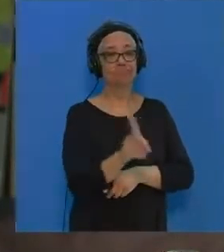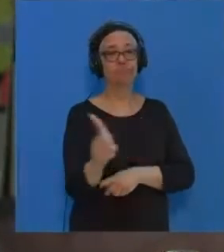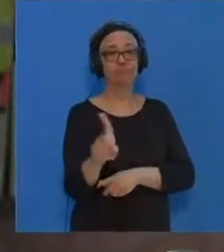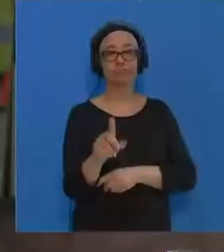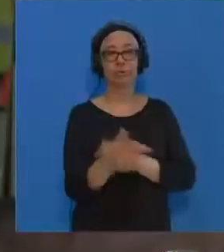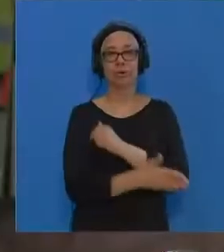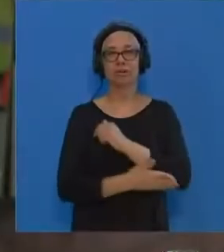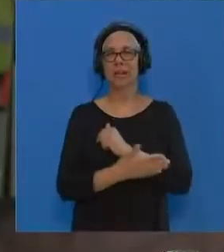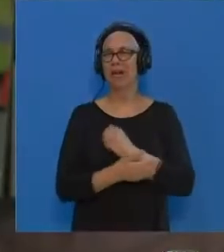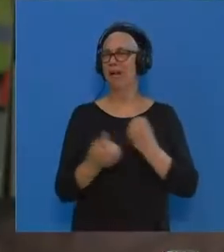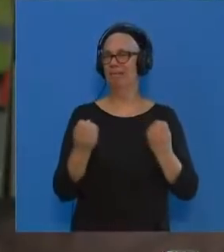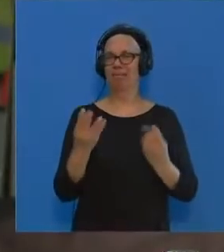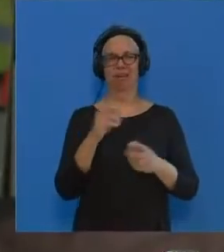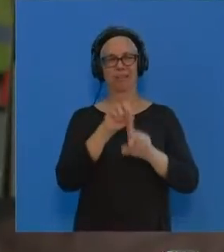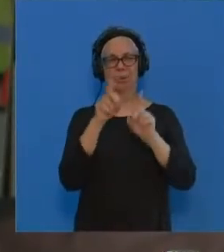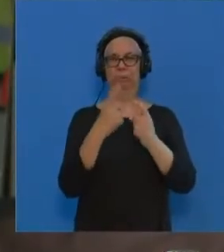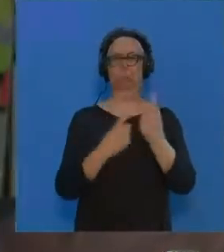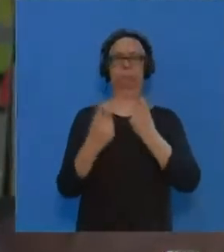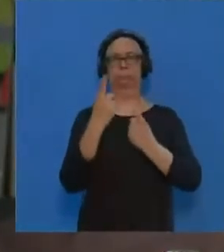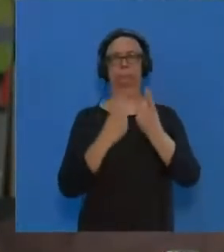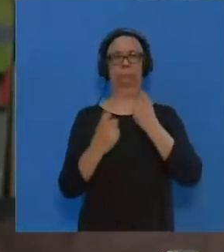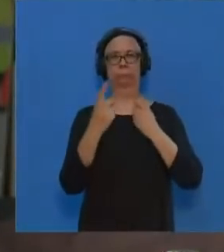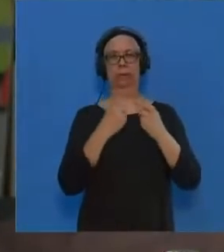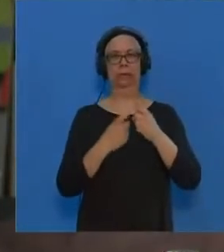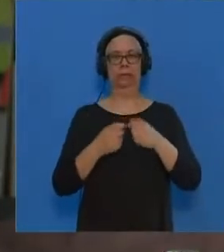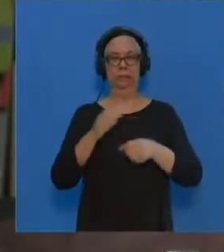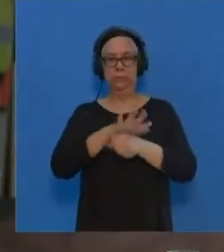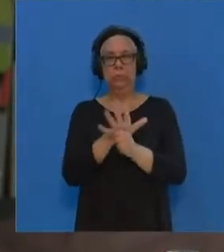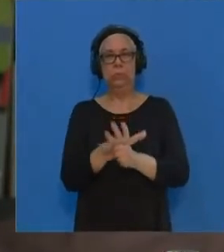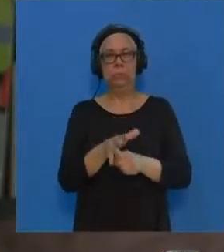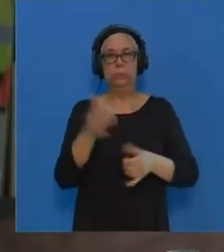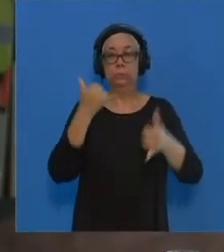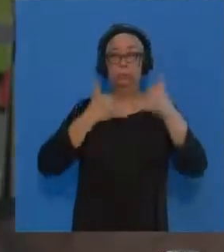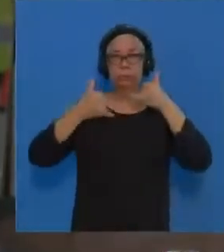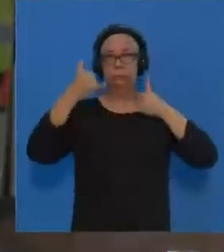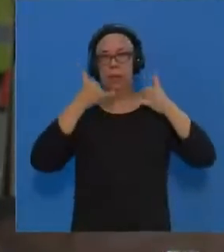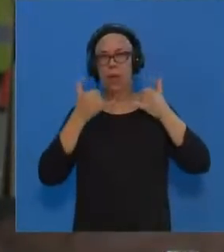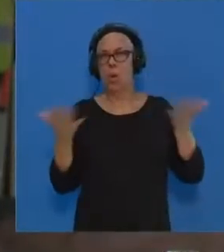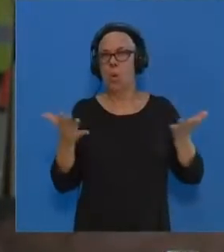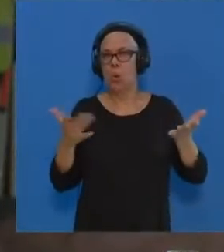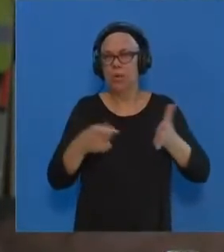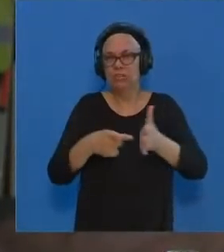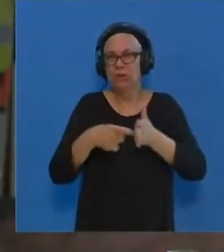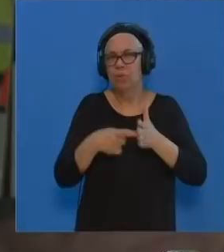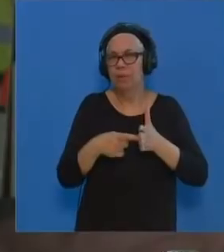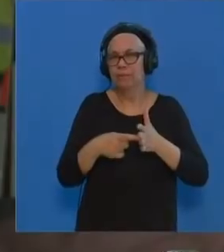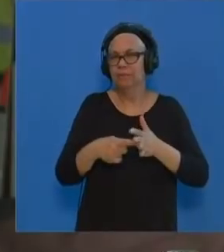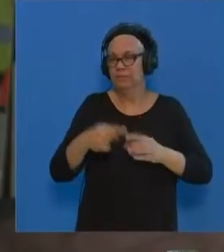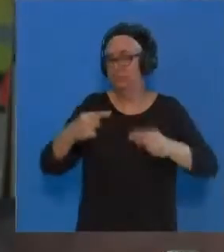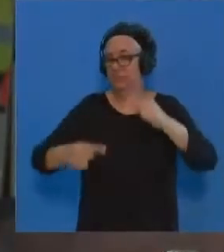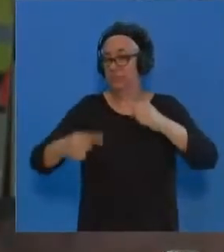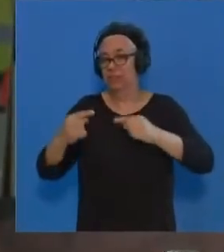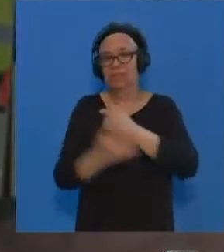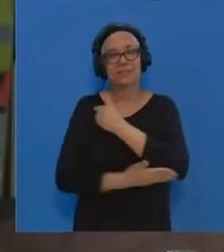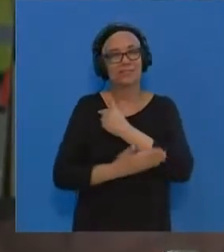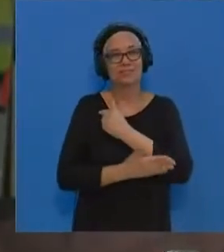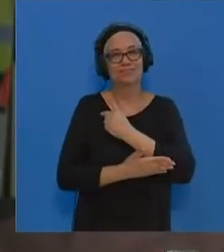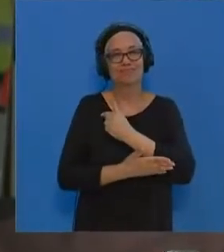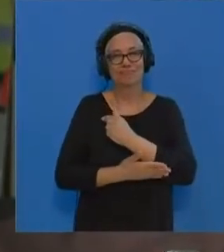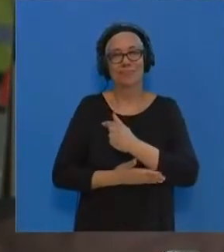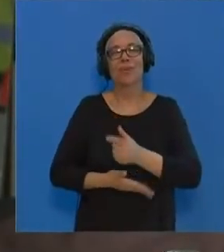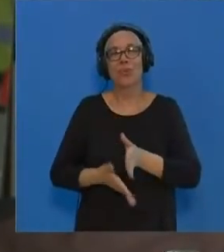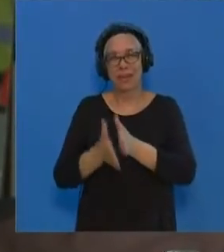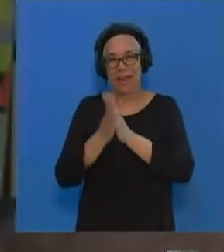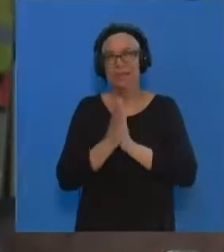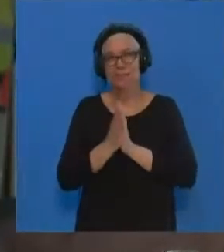quite a lot of questions calling into the COVID hotline about what the requirements are for other jurisdictions, and we would invite you to